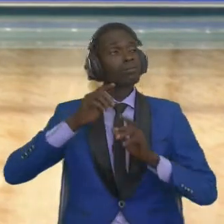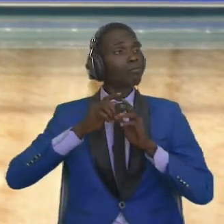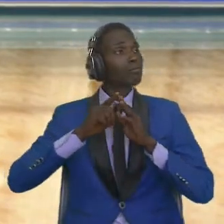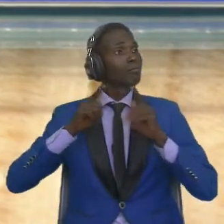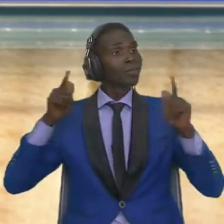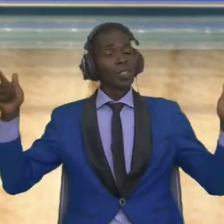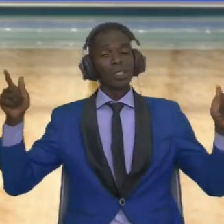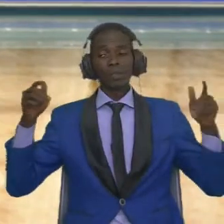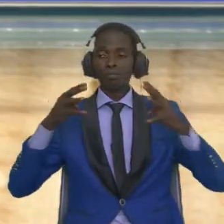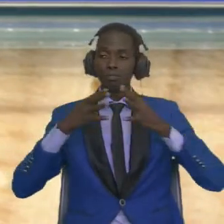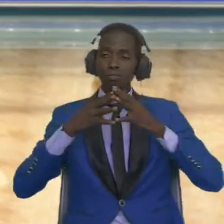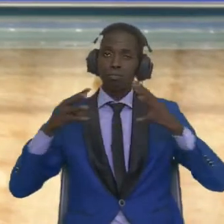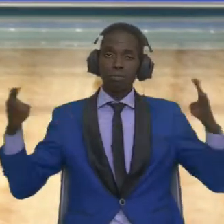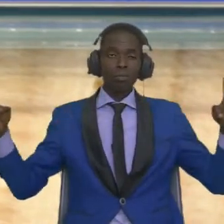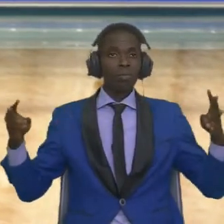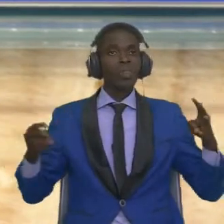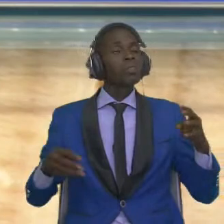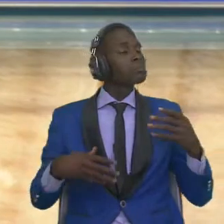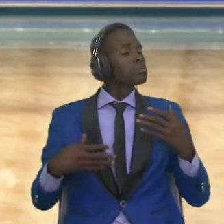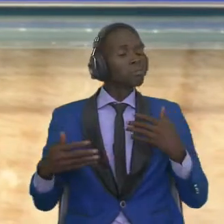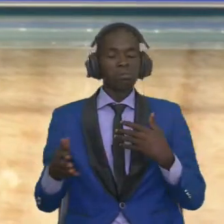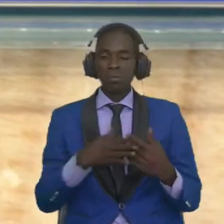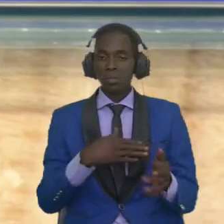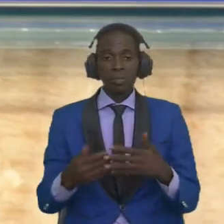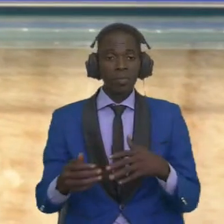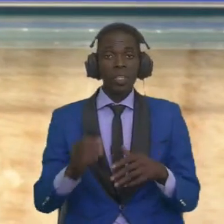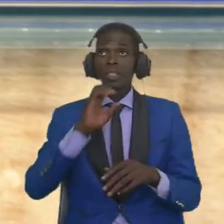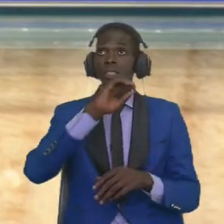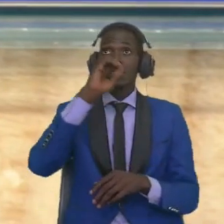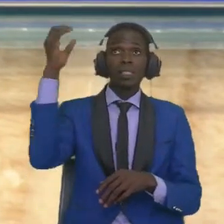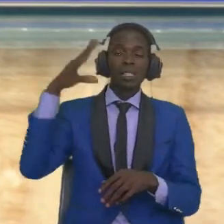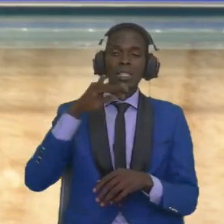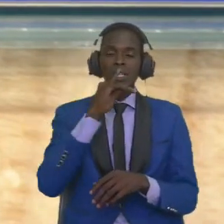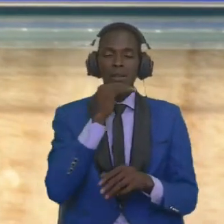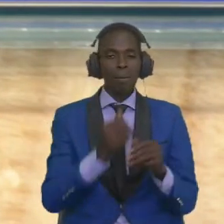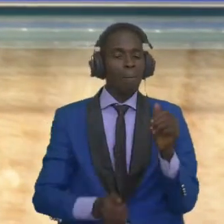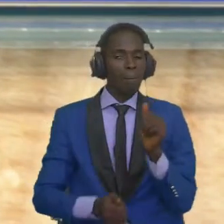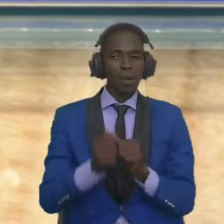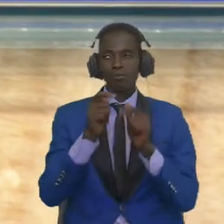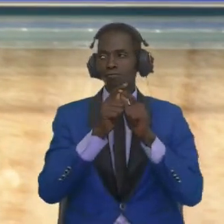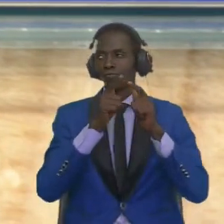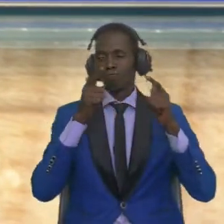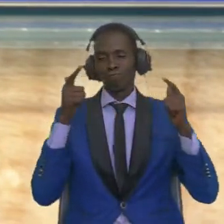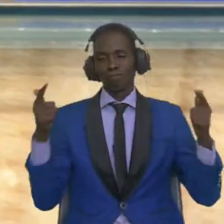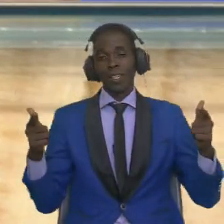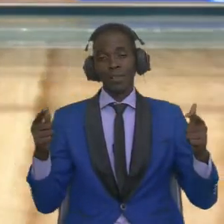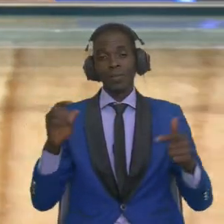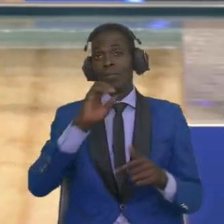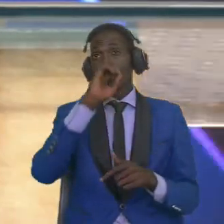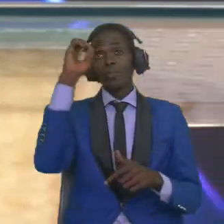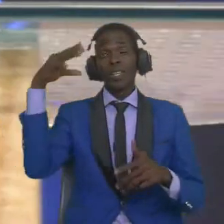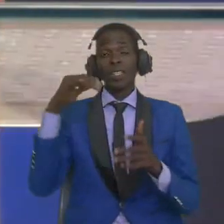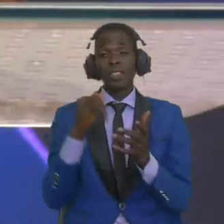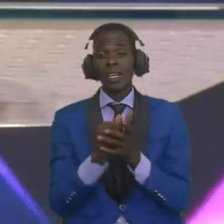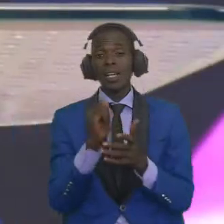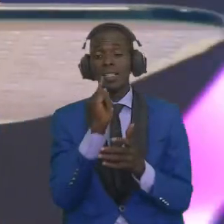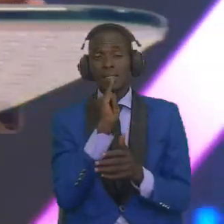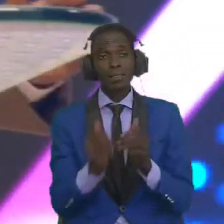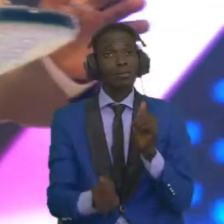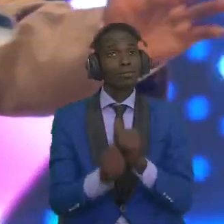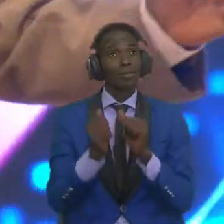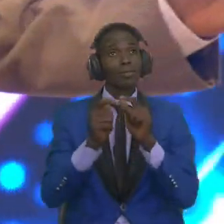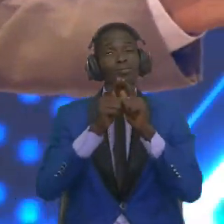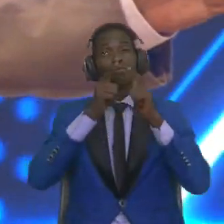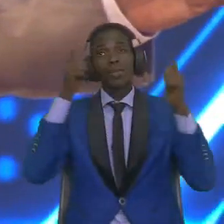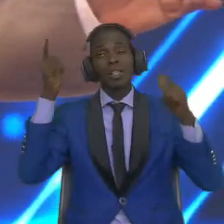great, grace is greater. Marvelous grace of a loving Lord. Grace that is greater than